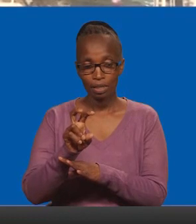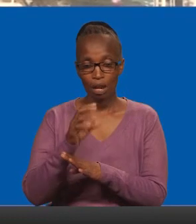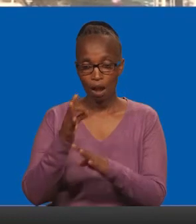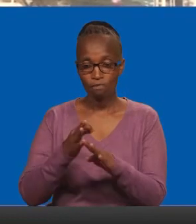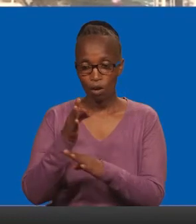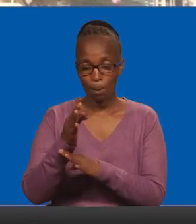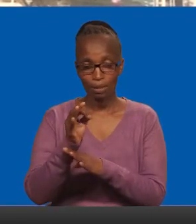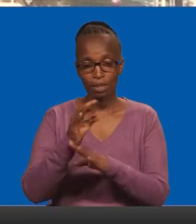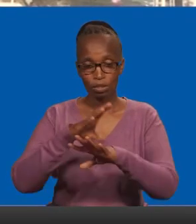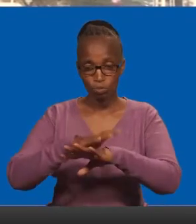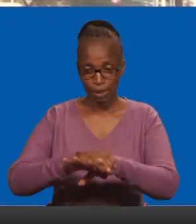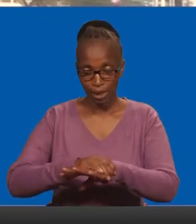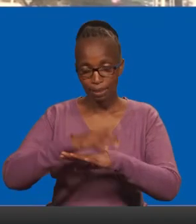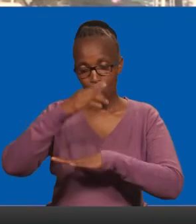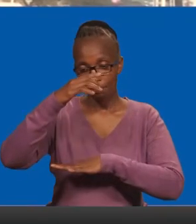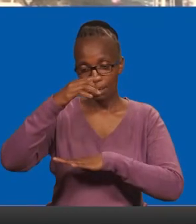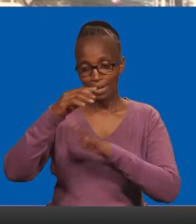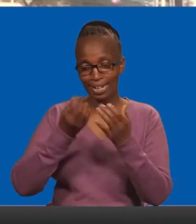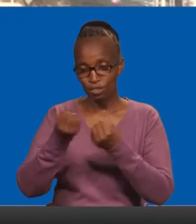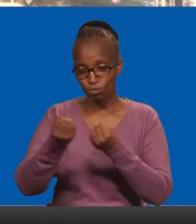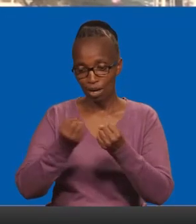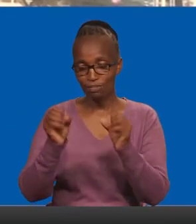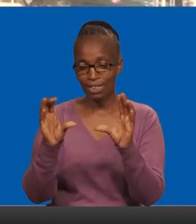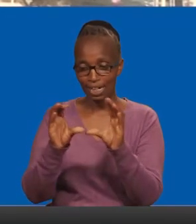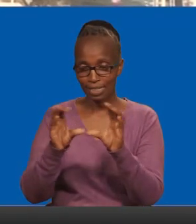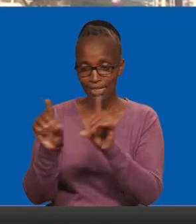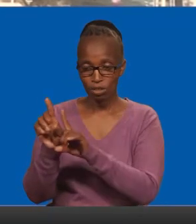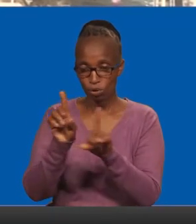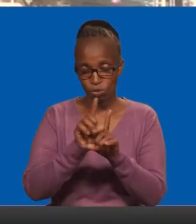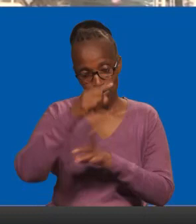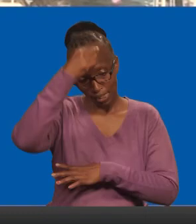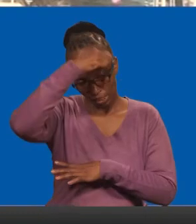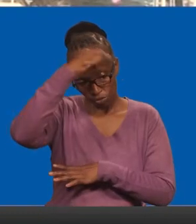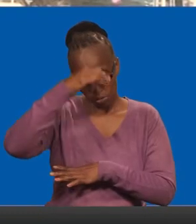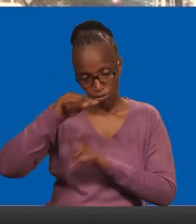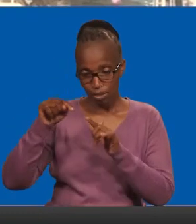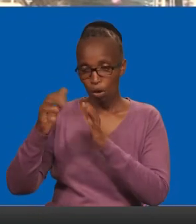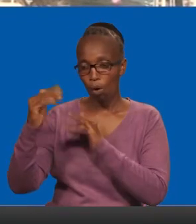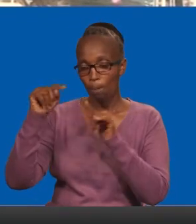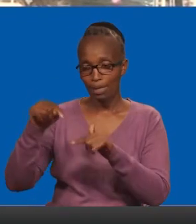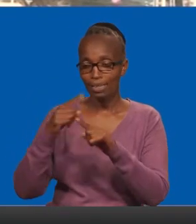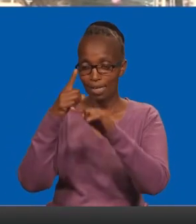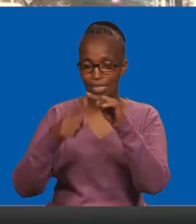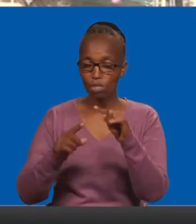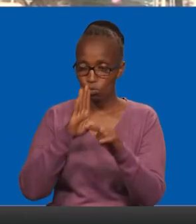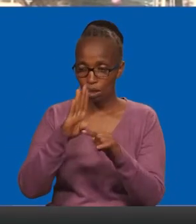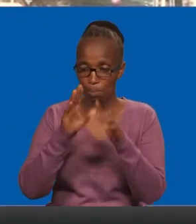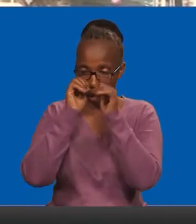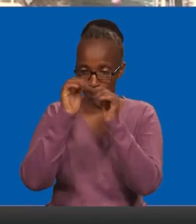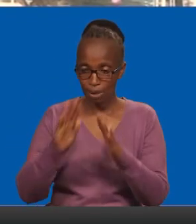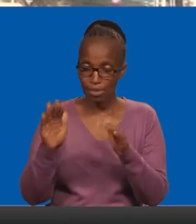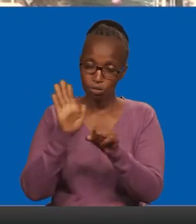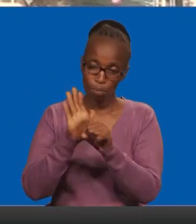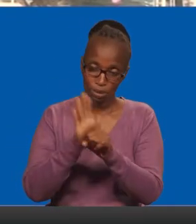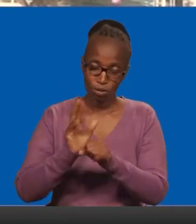general, hoping that this year will be a blessing to everyone. And I know that as much as maybe it's been a